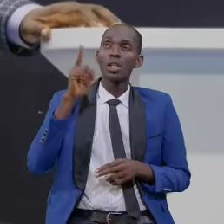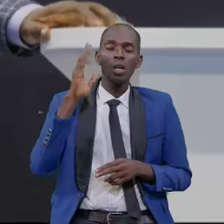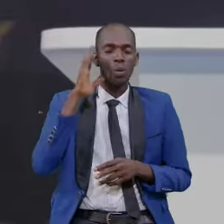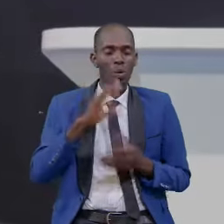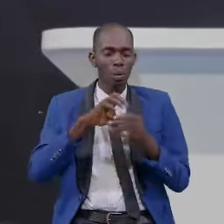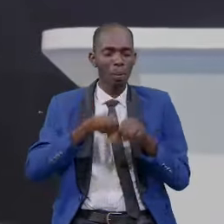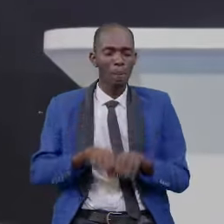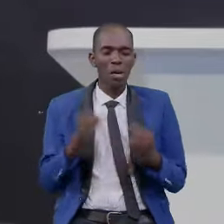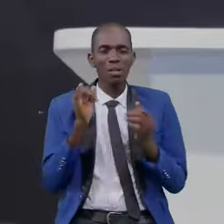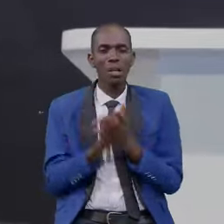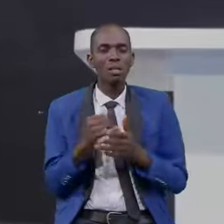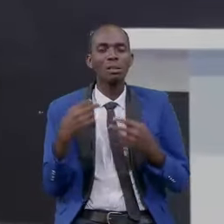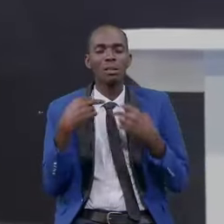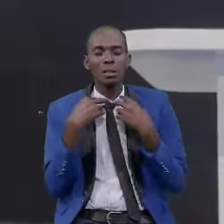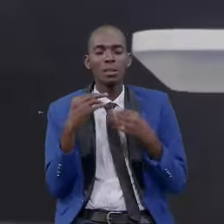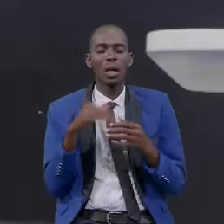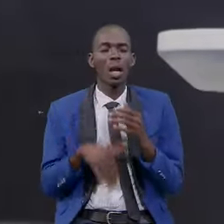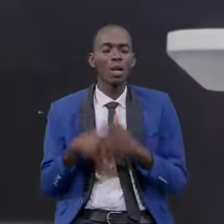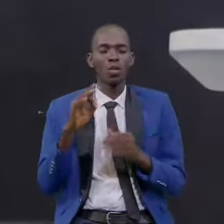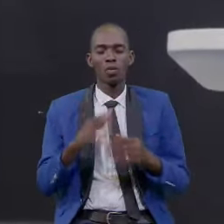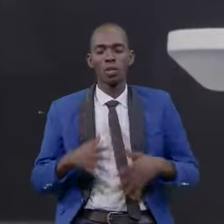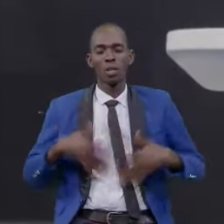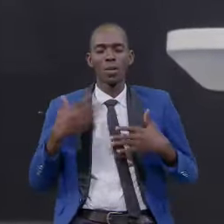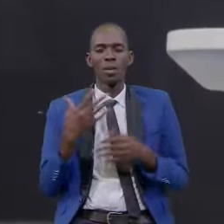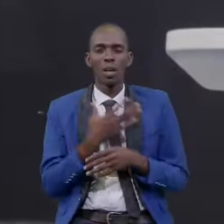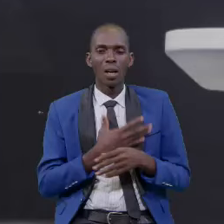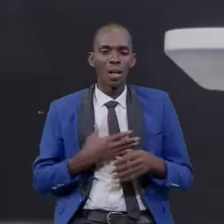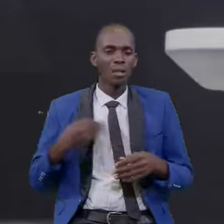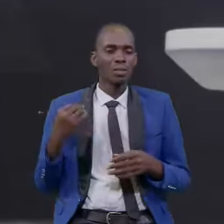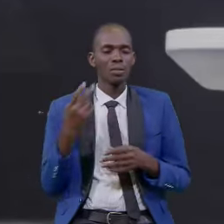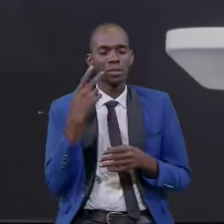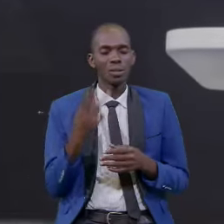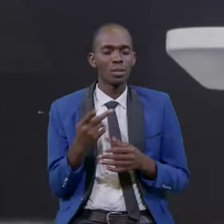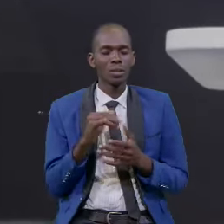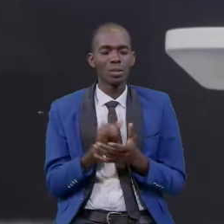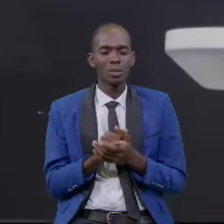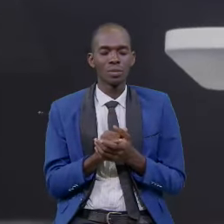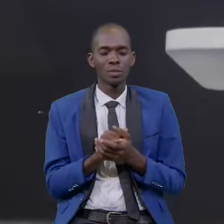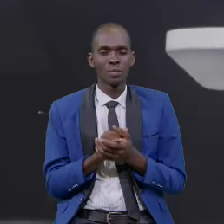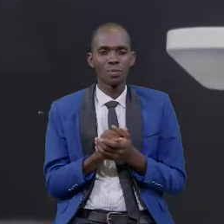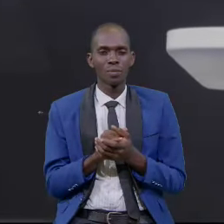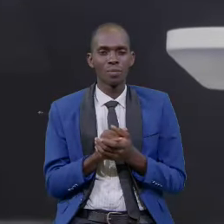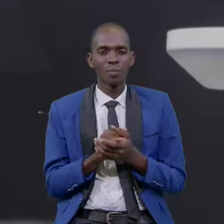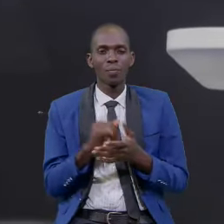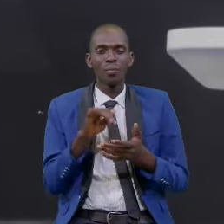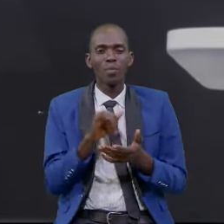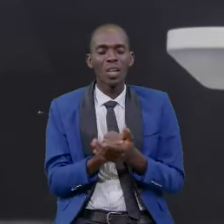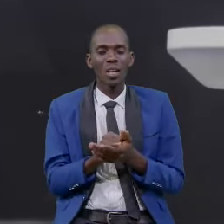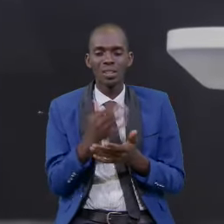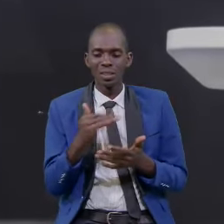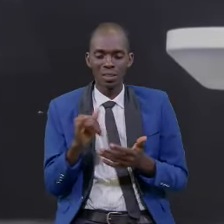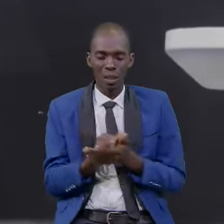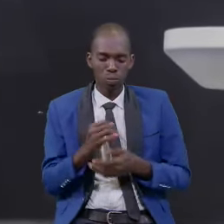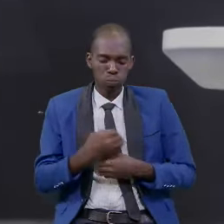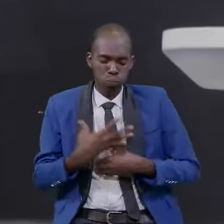life. And all those things that, you know, the belly is swollen as if you are pregnant, that thing will come down